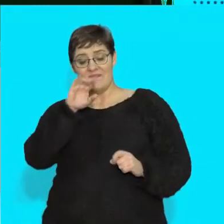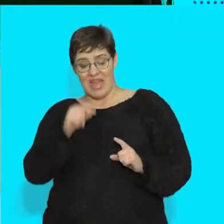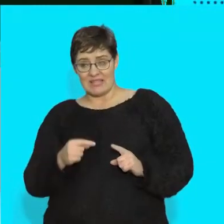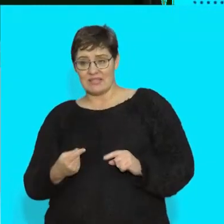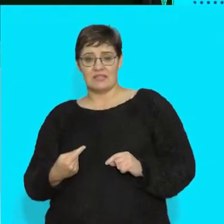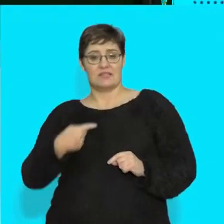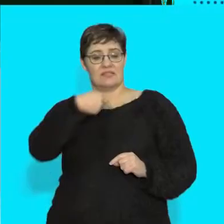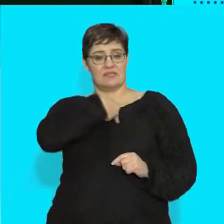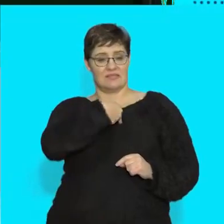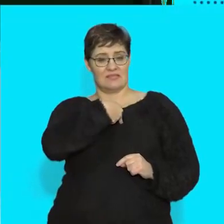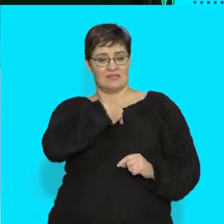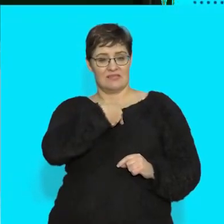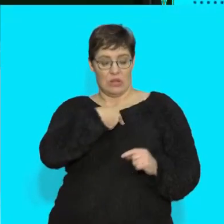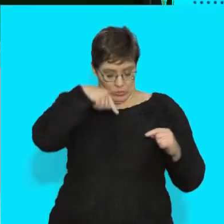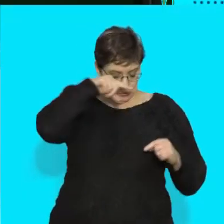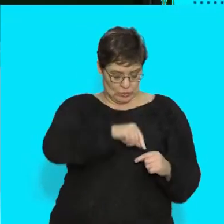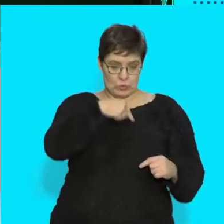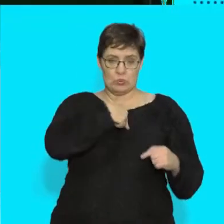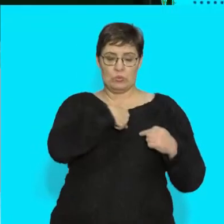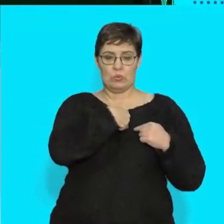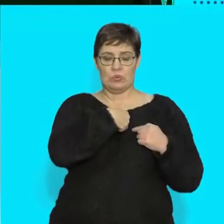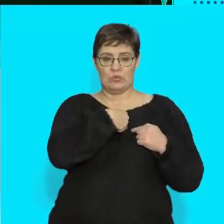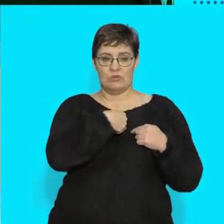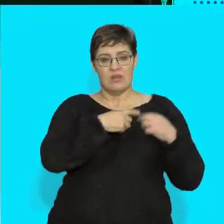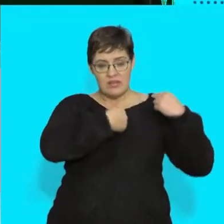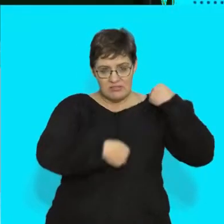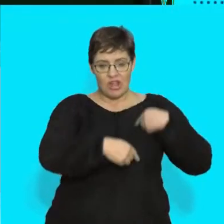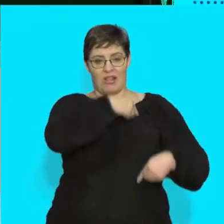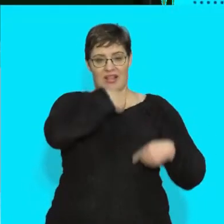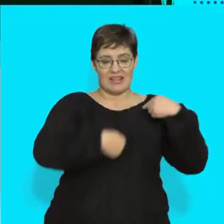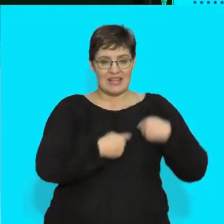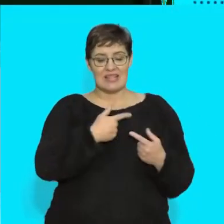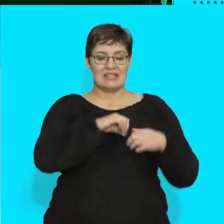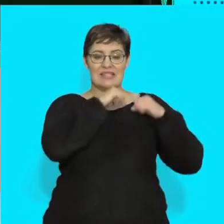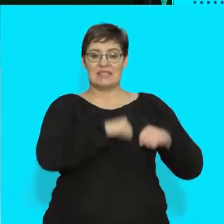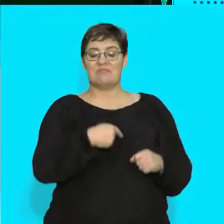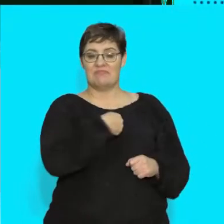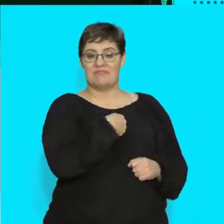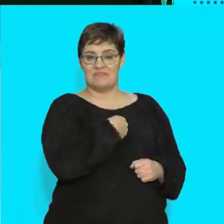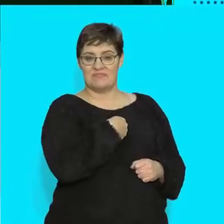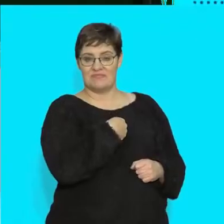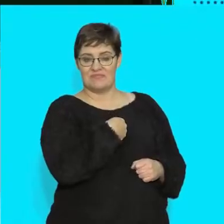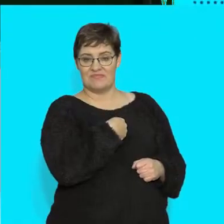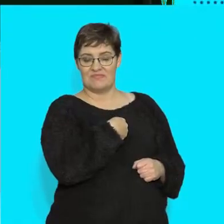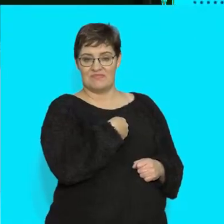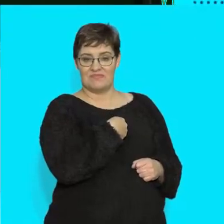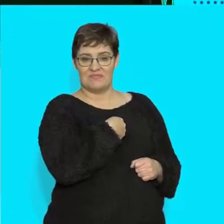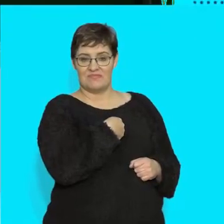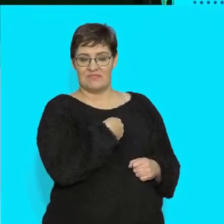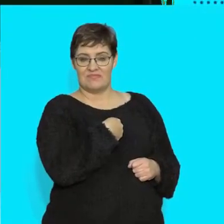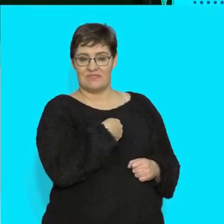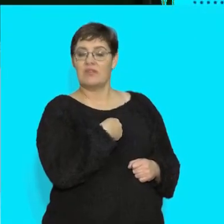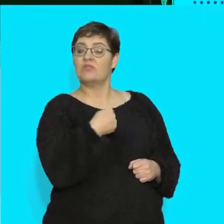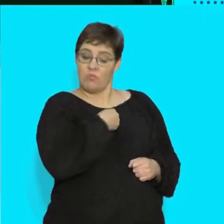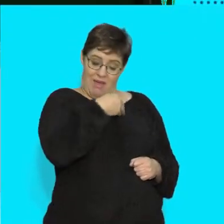that fat will return to my circulatory system around the area that leads to my heart. So it's